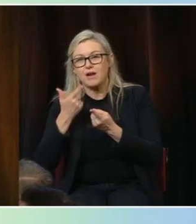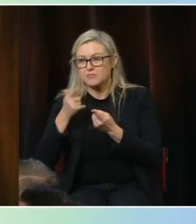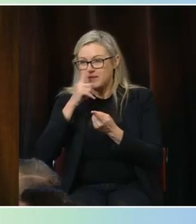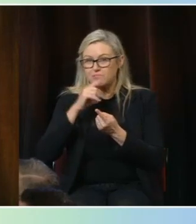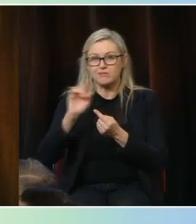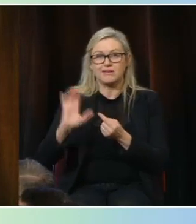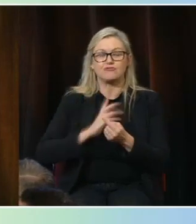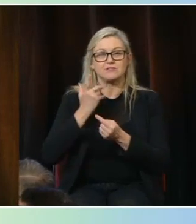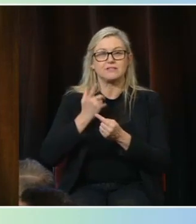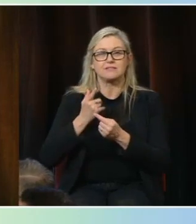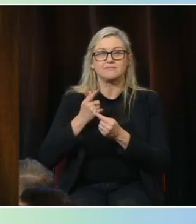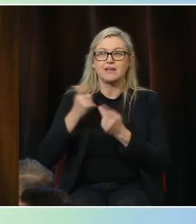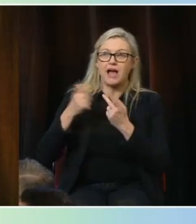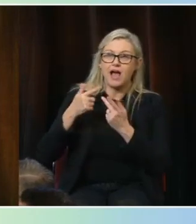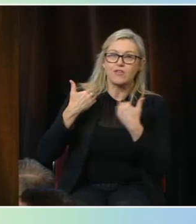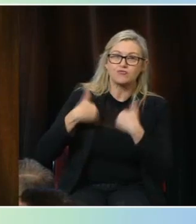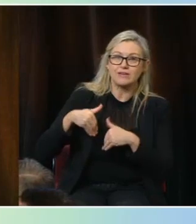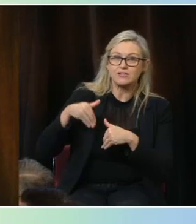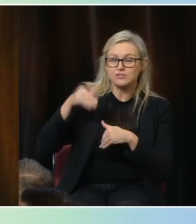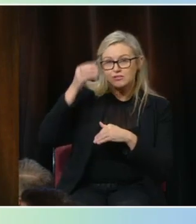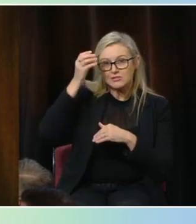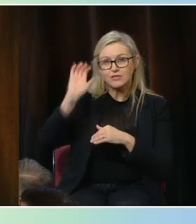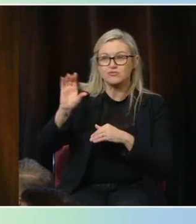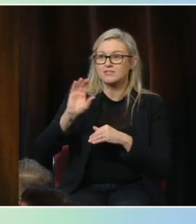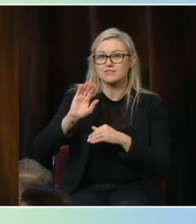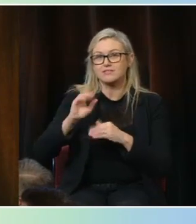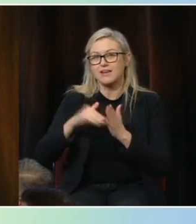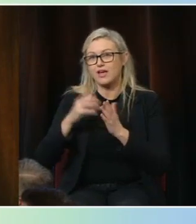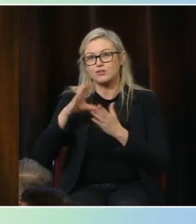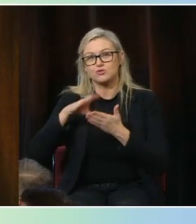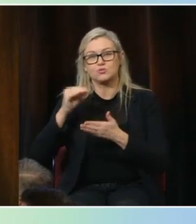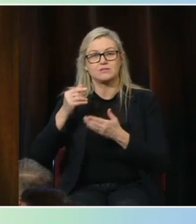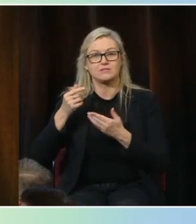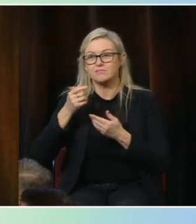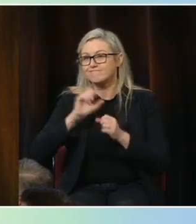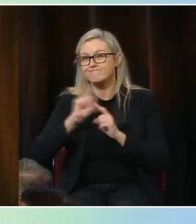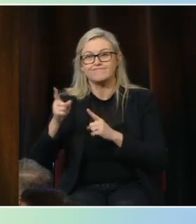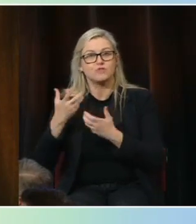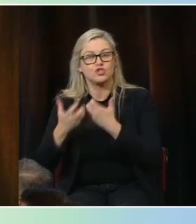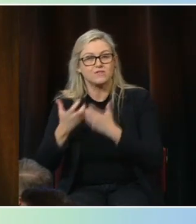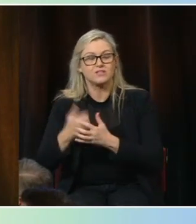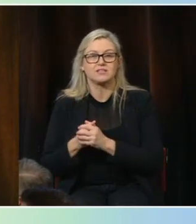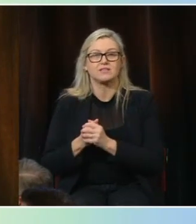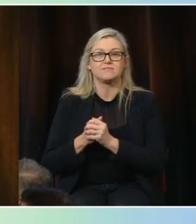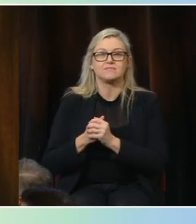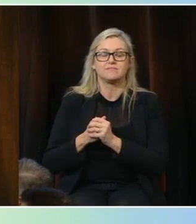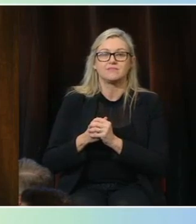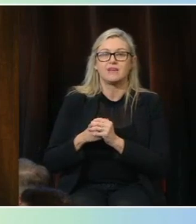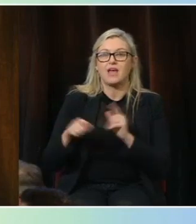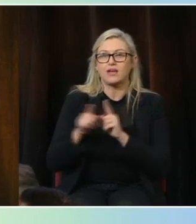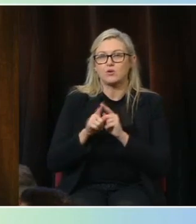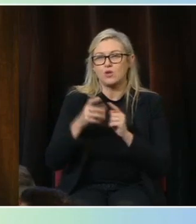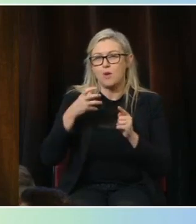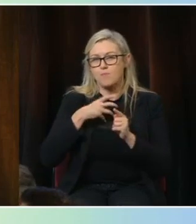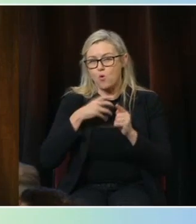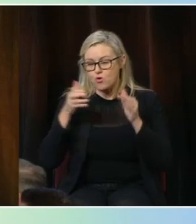post on school completions as well as post-school enrollments and a reduction in economic dynamism and related to that greater Market concentration